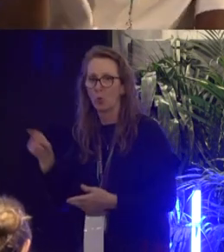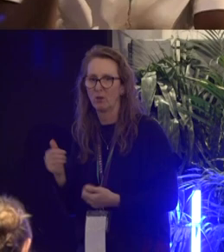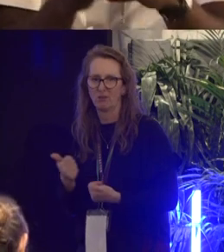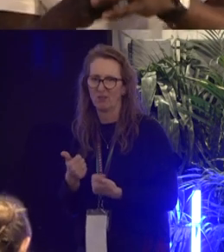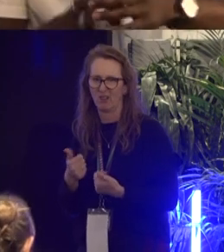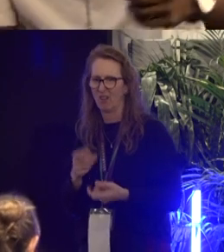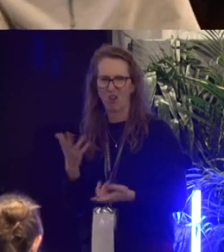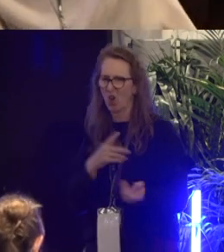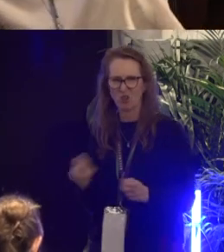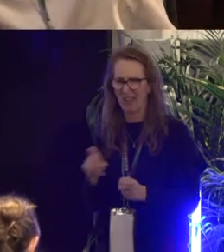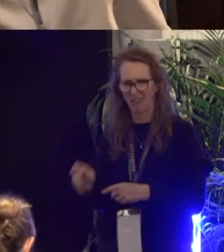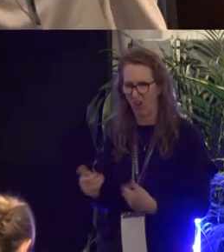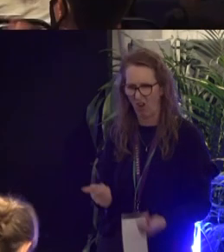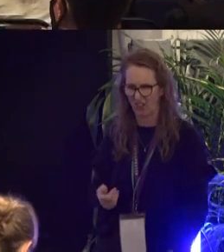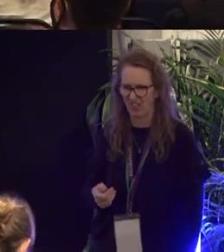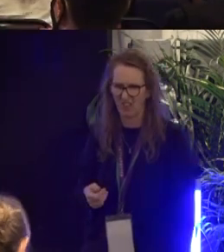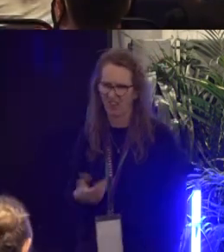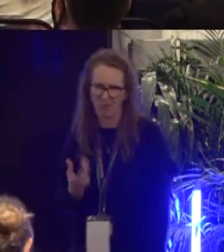you for talking. Thanks for hosting.